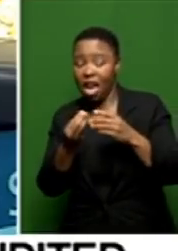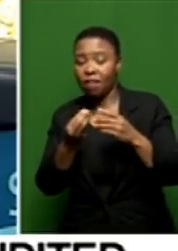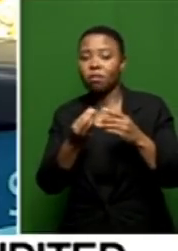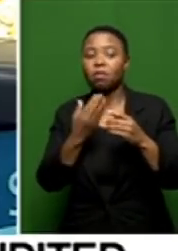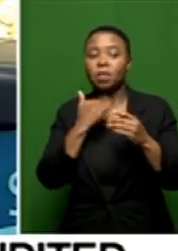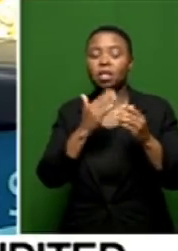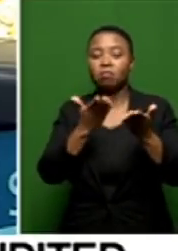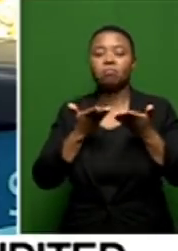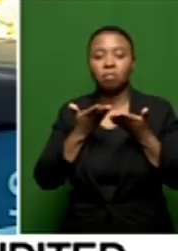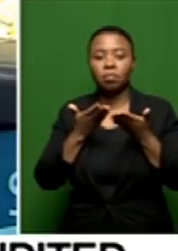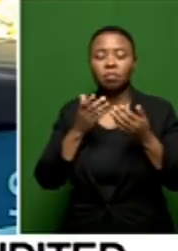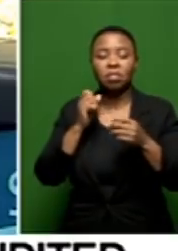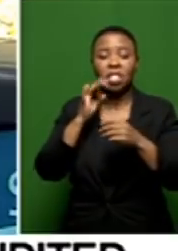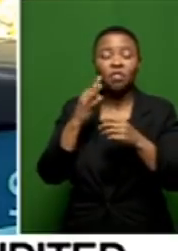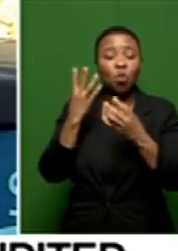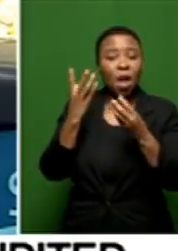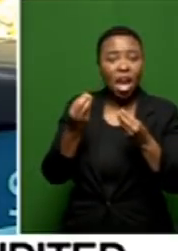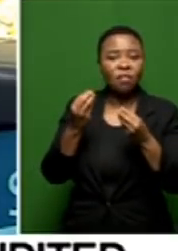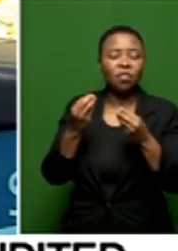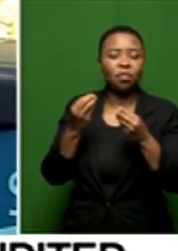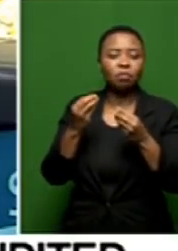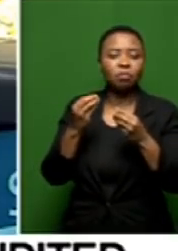you have accusations, please have a basis,